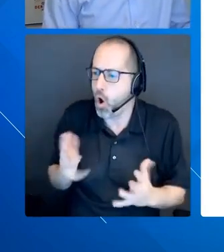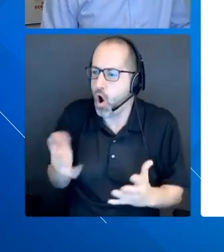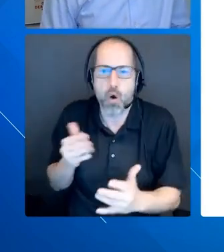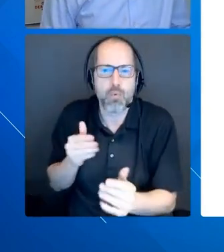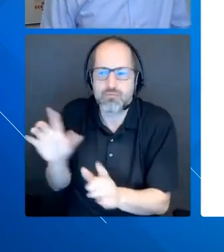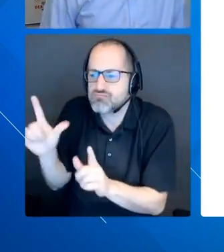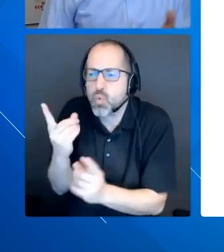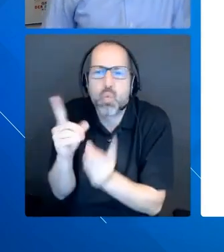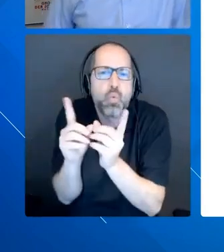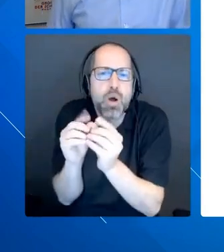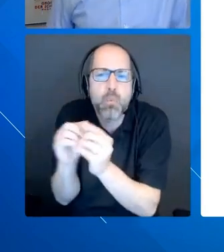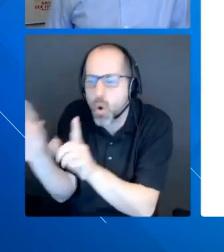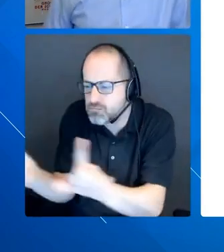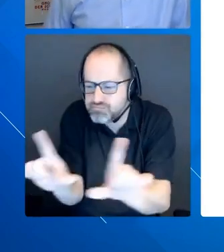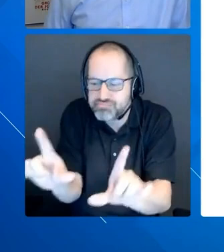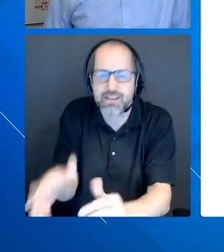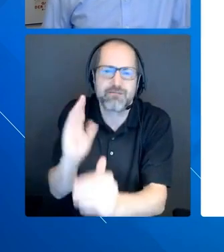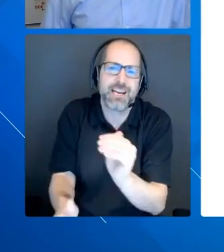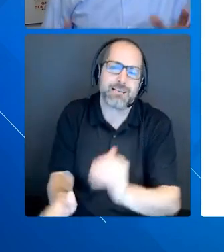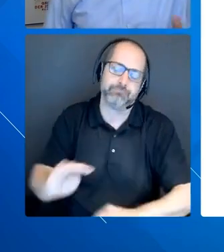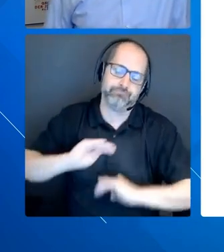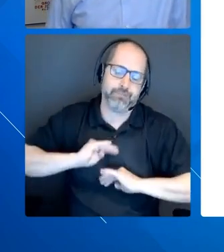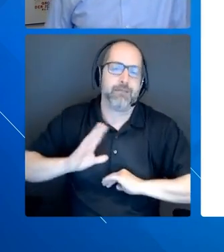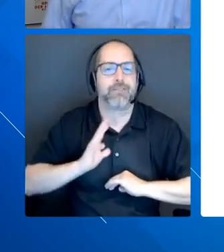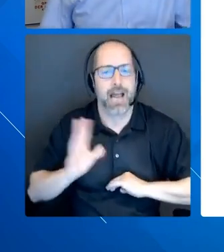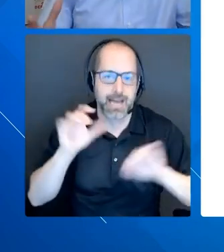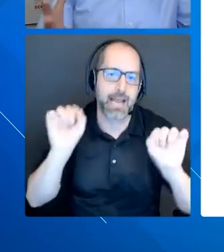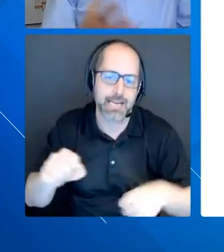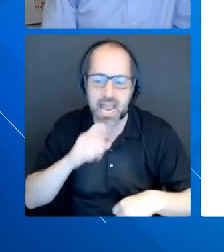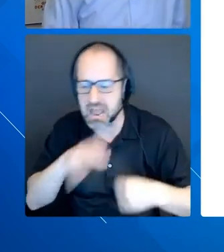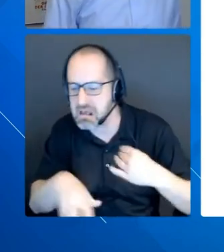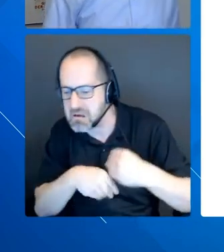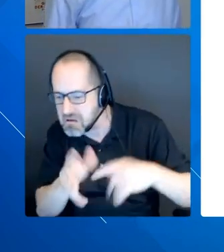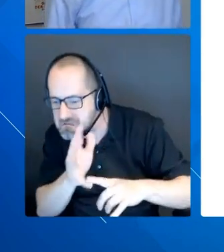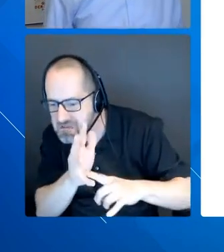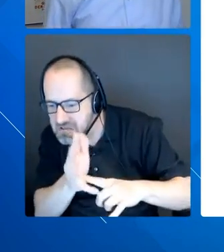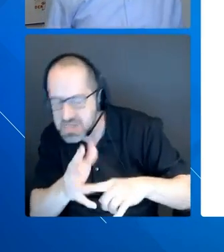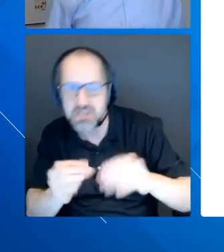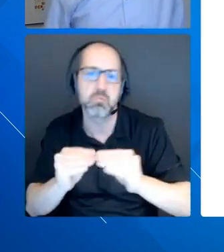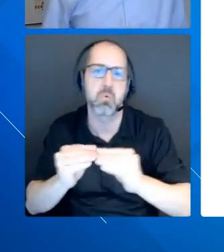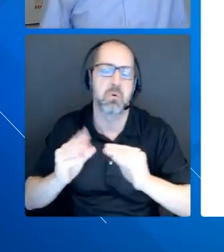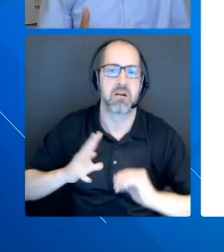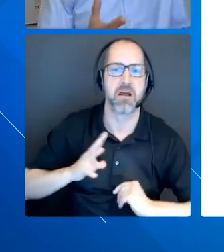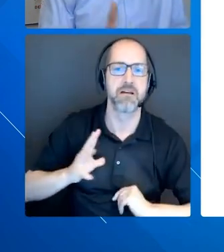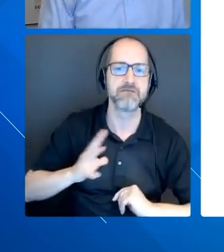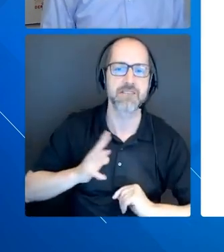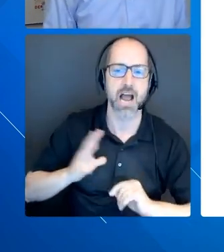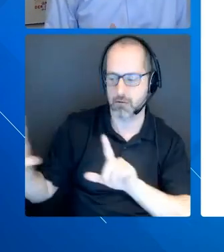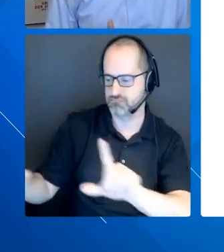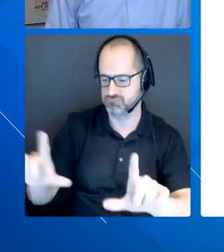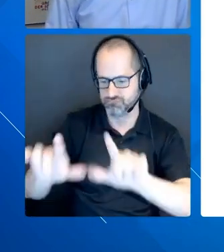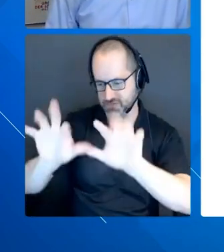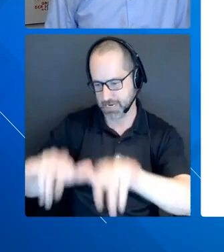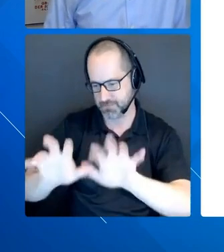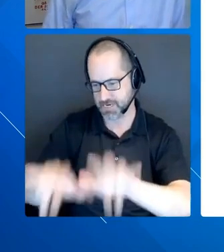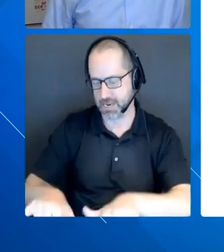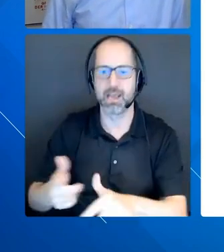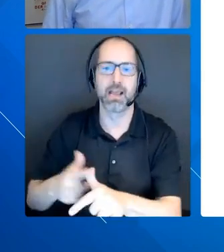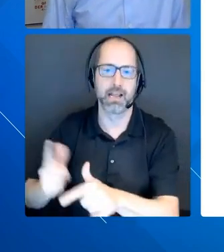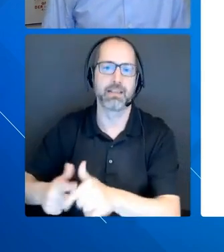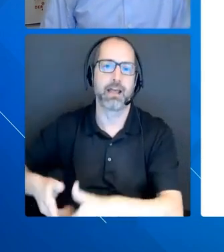me 5 minutes. I can make it another more 5 minutes. I'm okay. I can finish it before the system times out. I can finish my